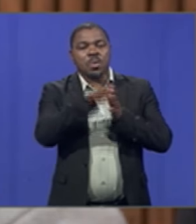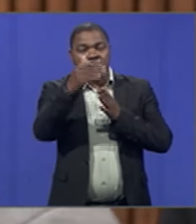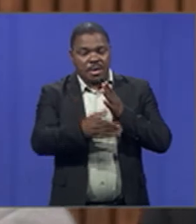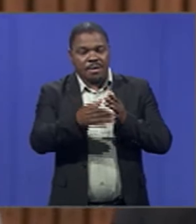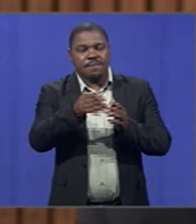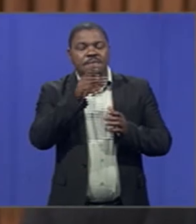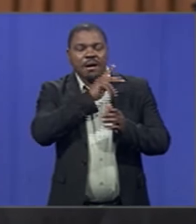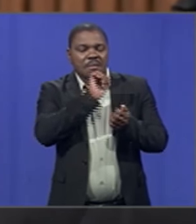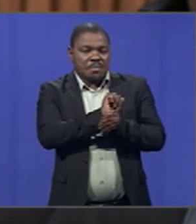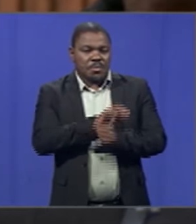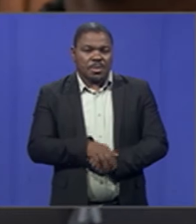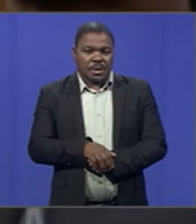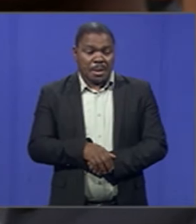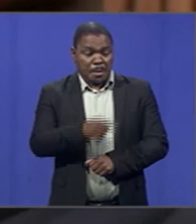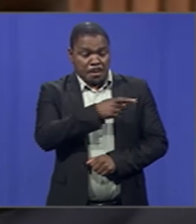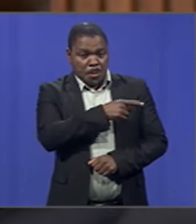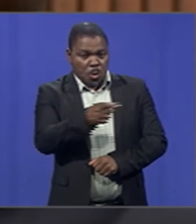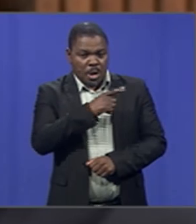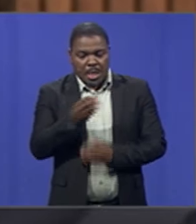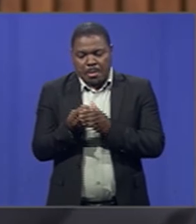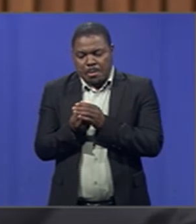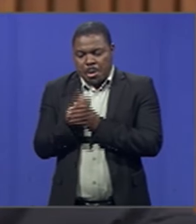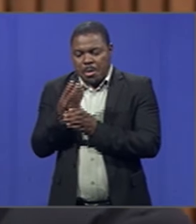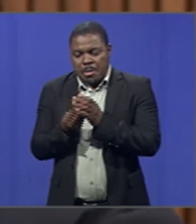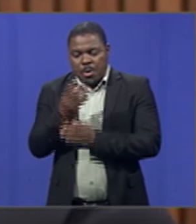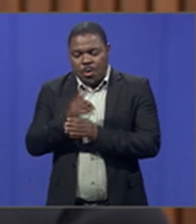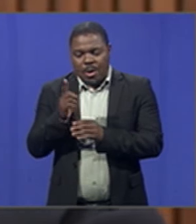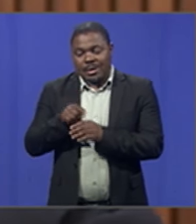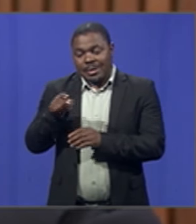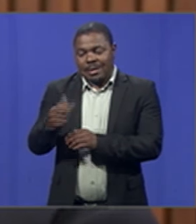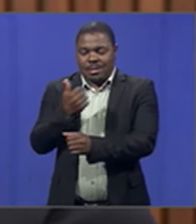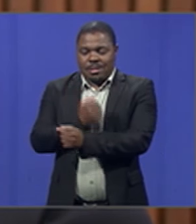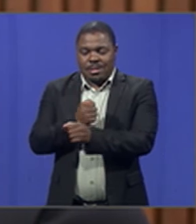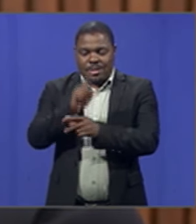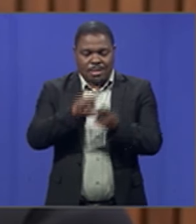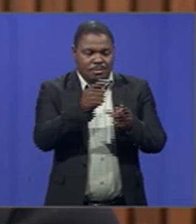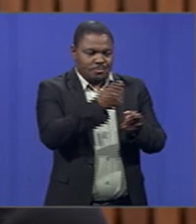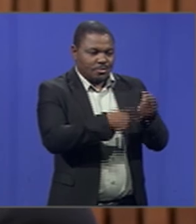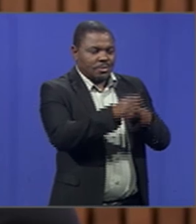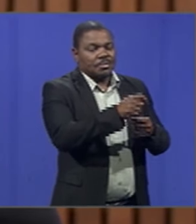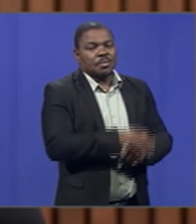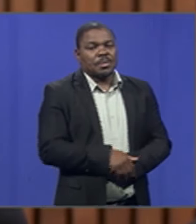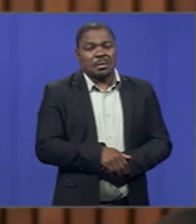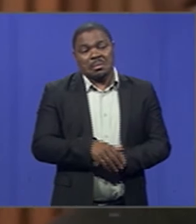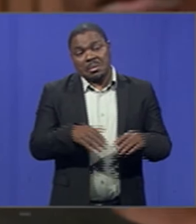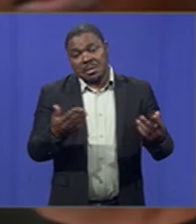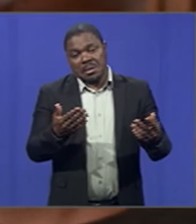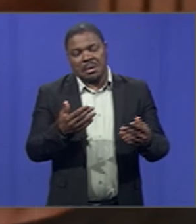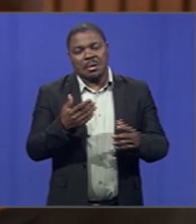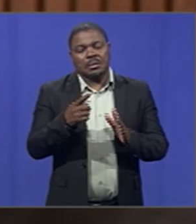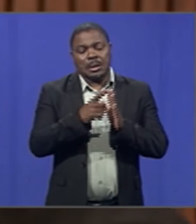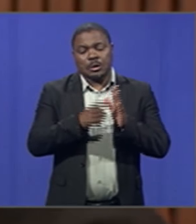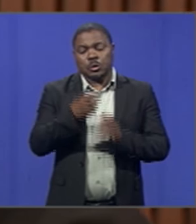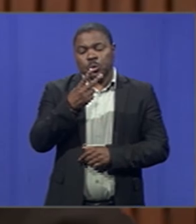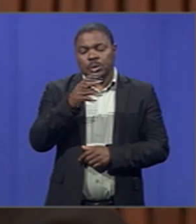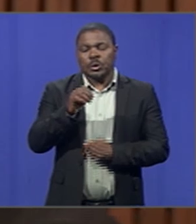The accused are guilty of the offense of manufacturing and supplying of scheduled substances in that on or about the 20th of